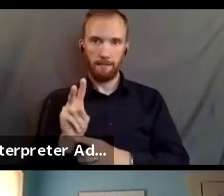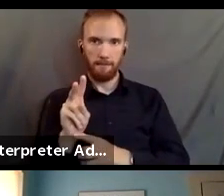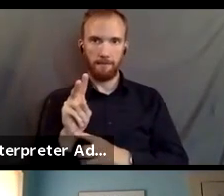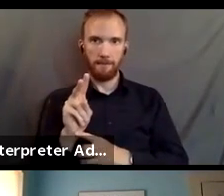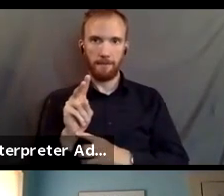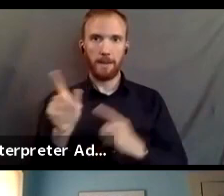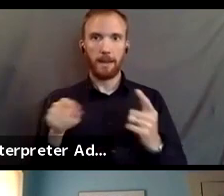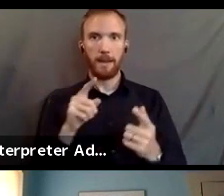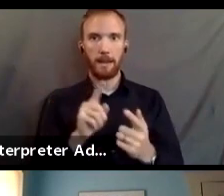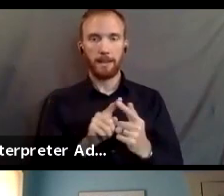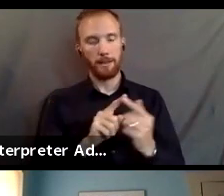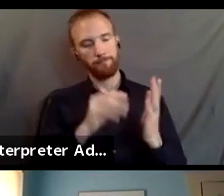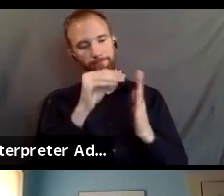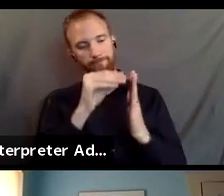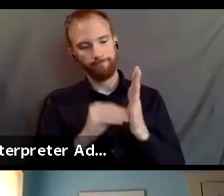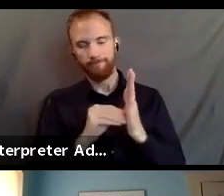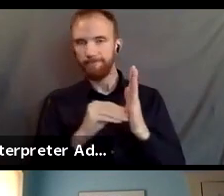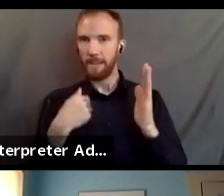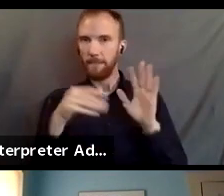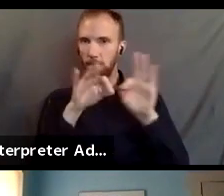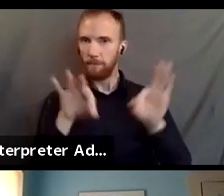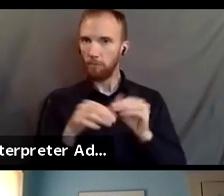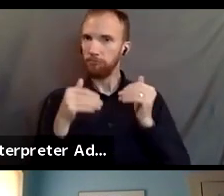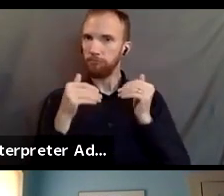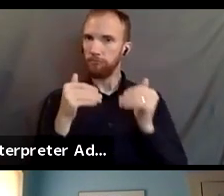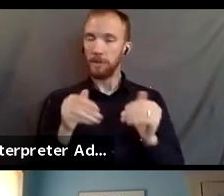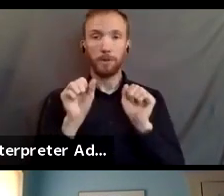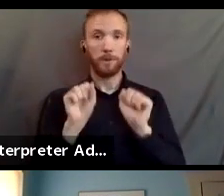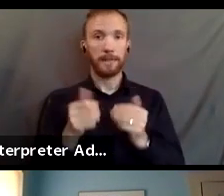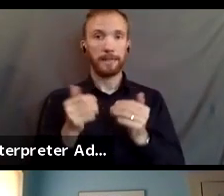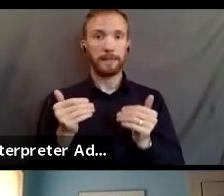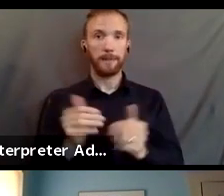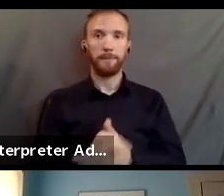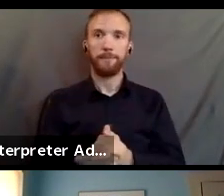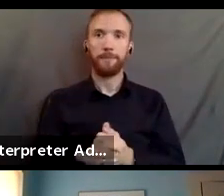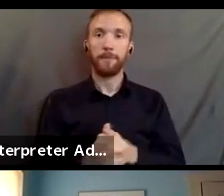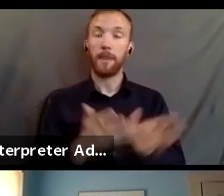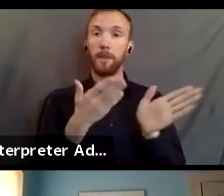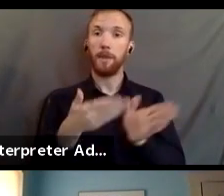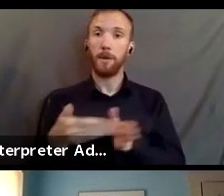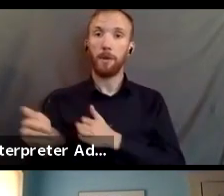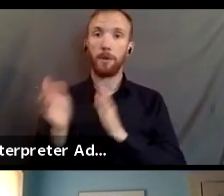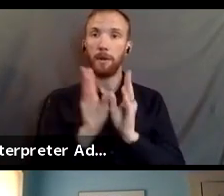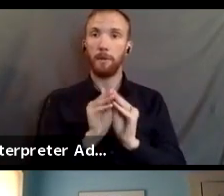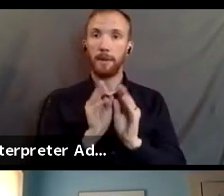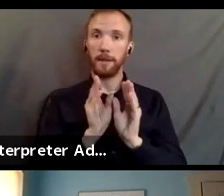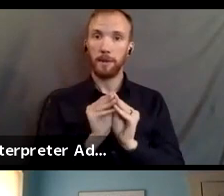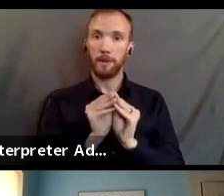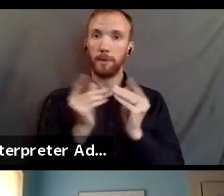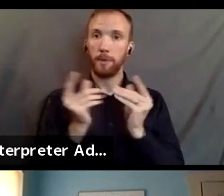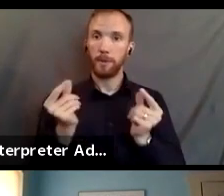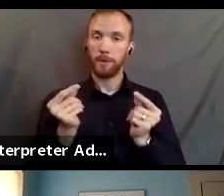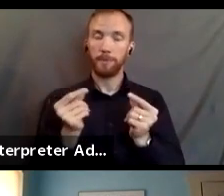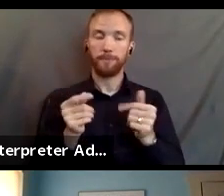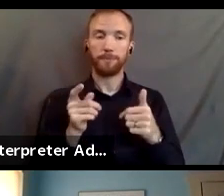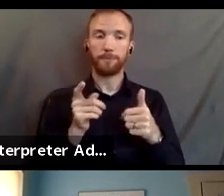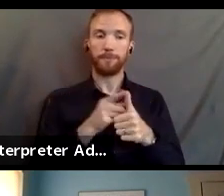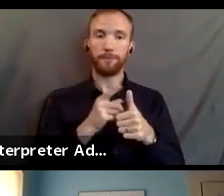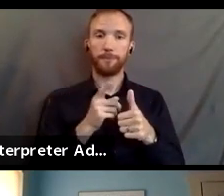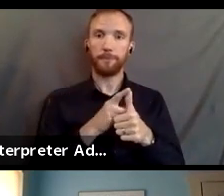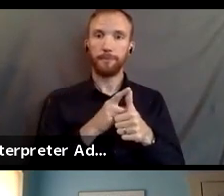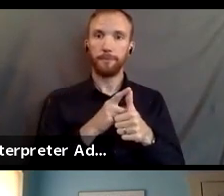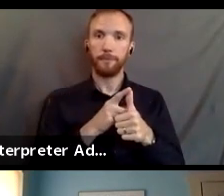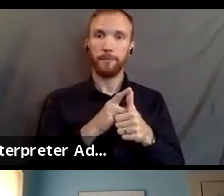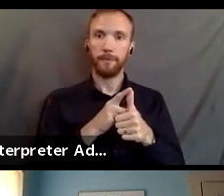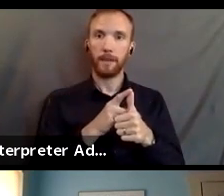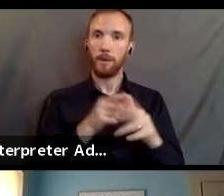and fill out the form today the order of the meetings will be the meeting will be as follows we'll start with